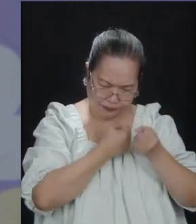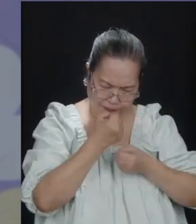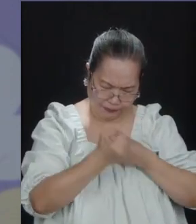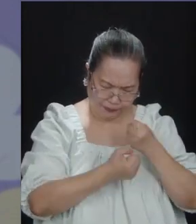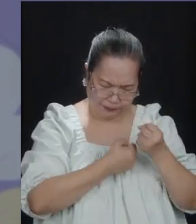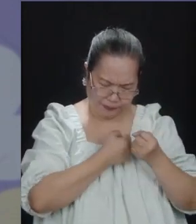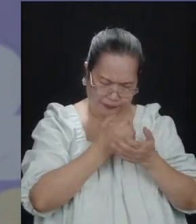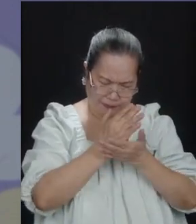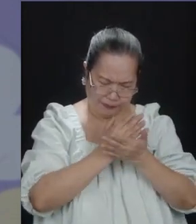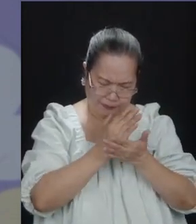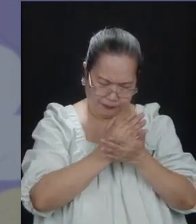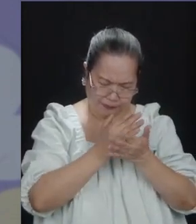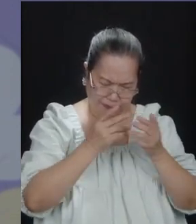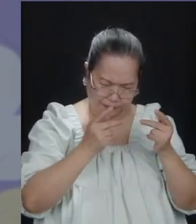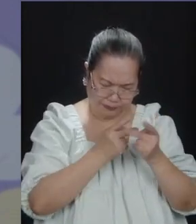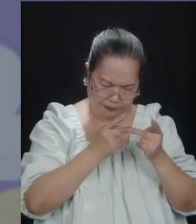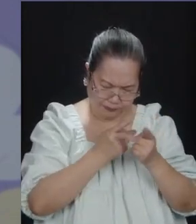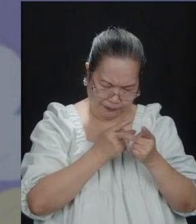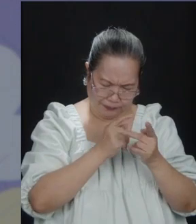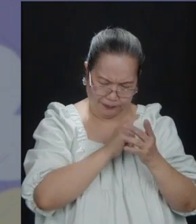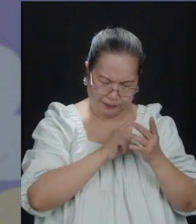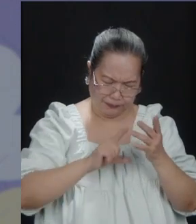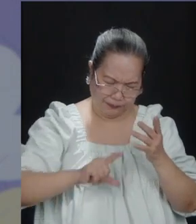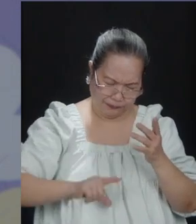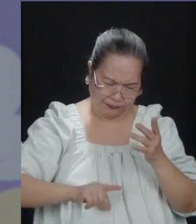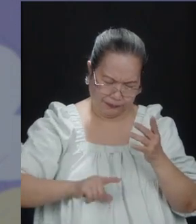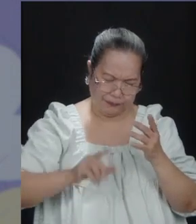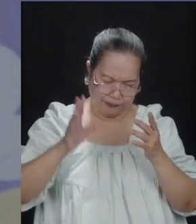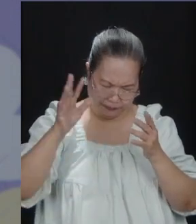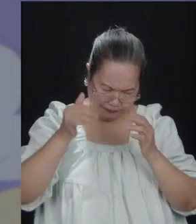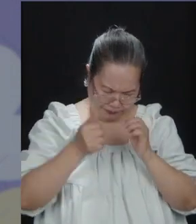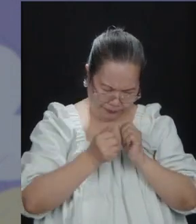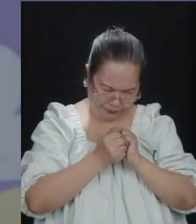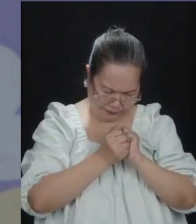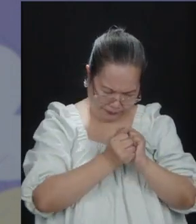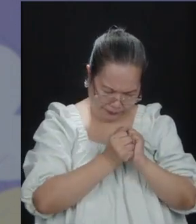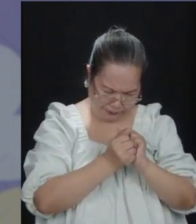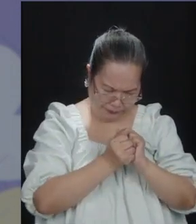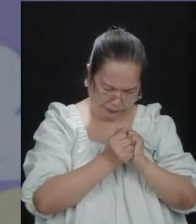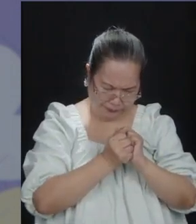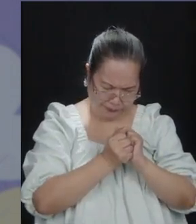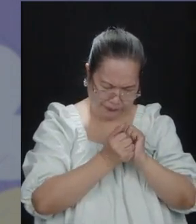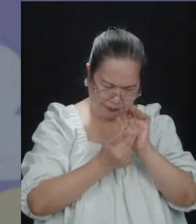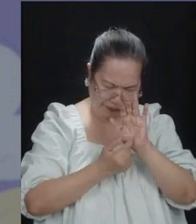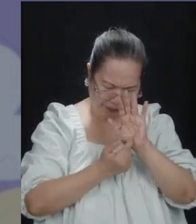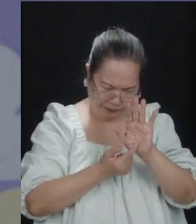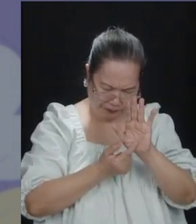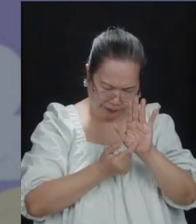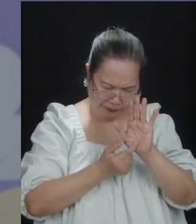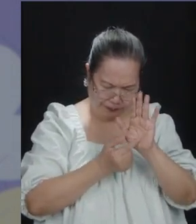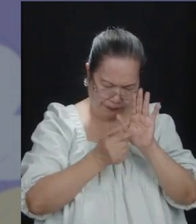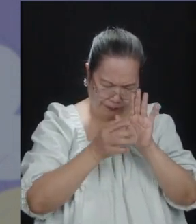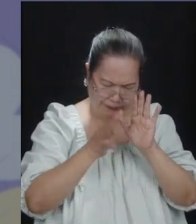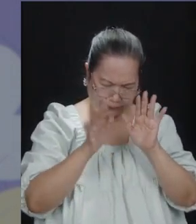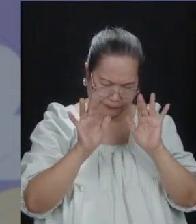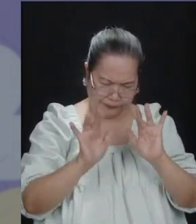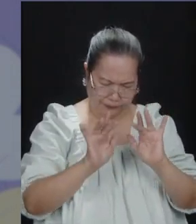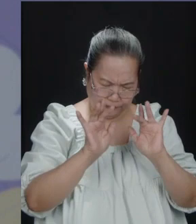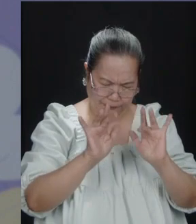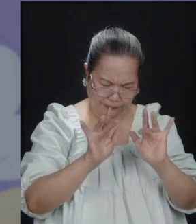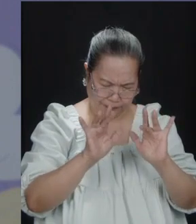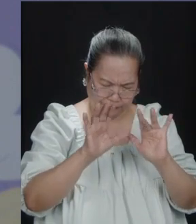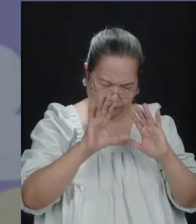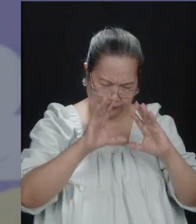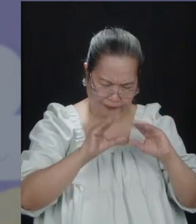in some kind of pain, Lord, come alongside them. Reveal to them your tender and